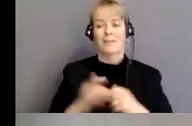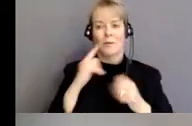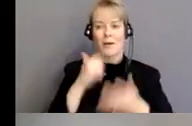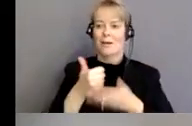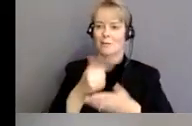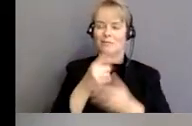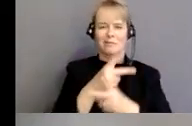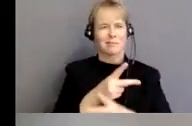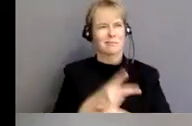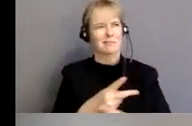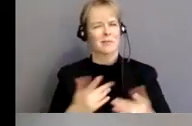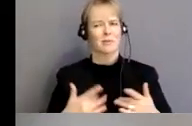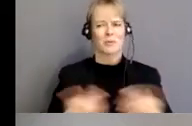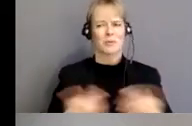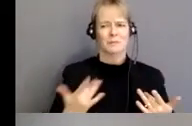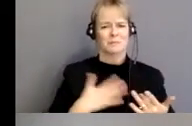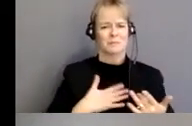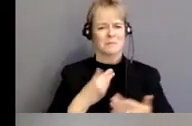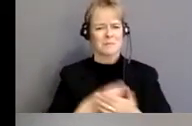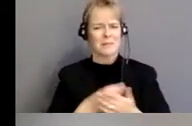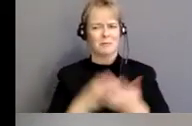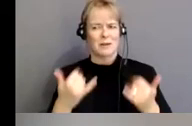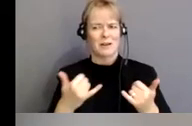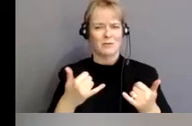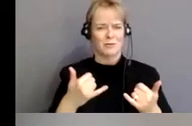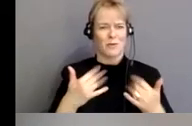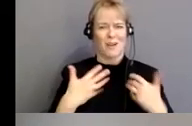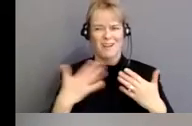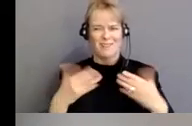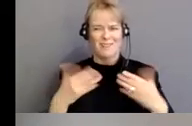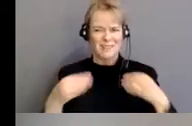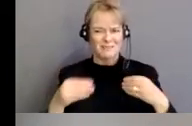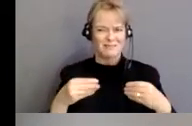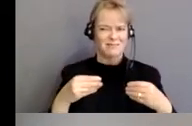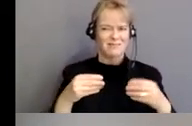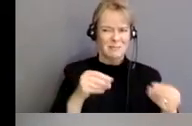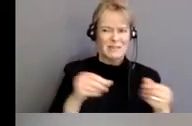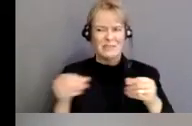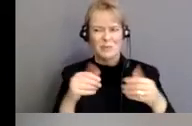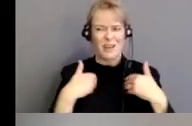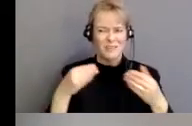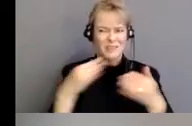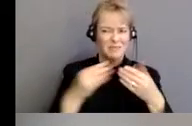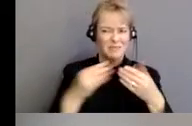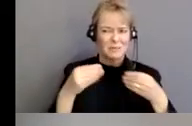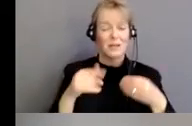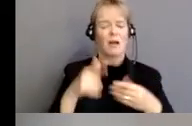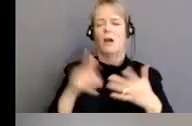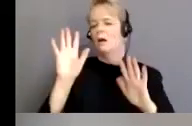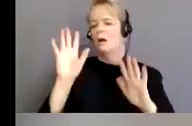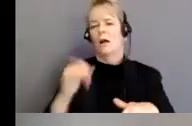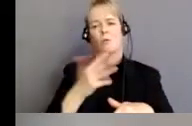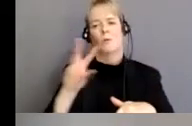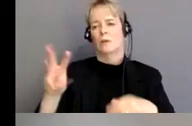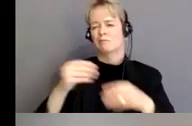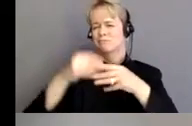at any point in time, okay? So there's a plethora, a wealth of information on the website. I know